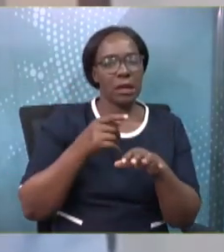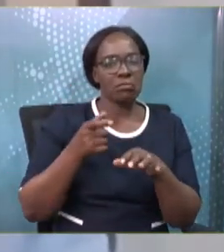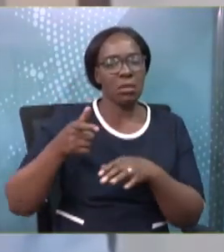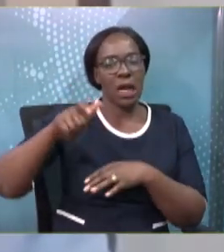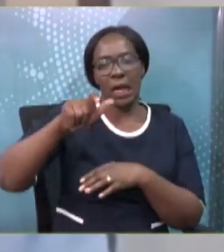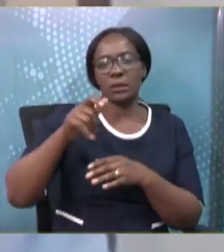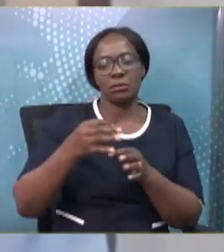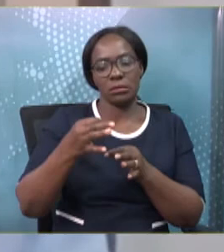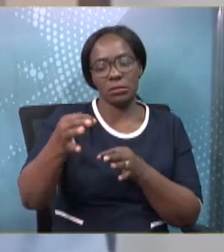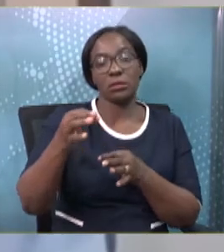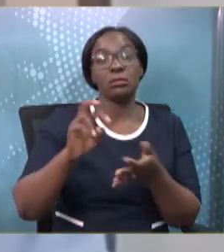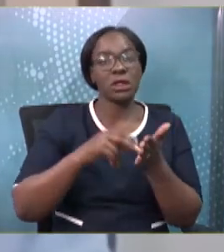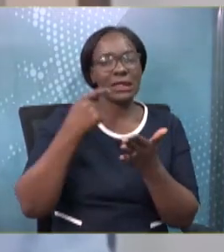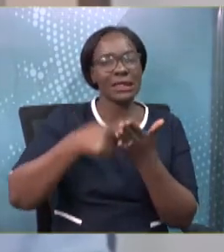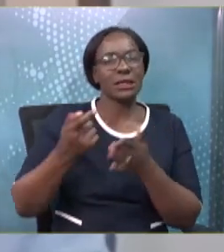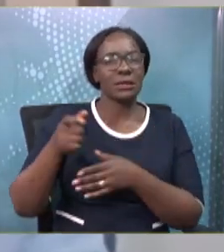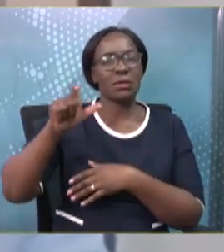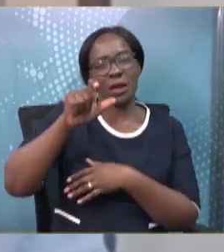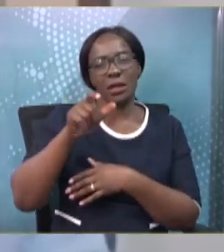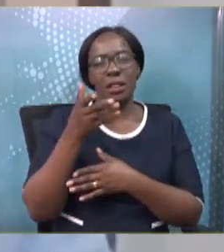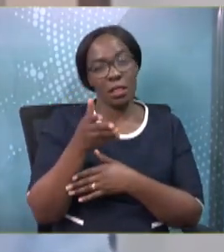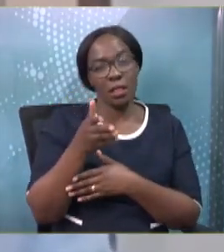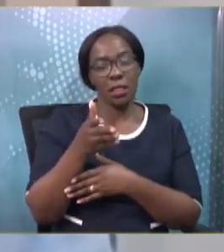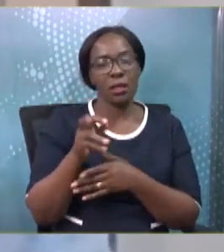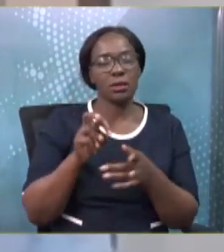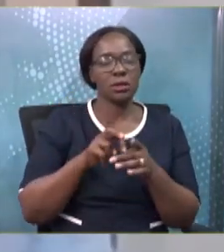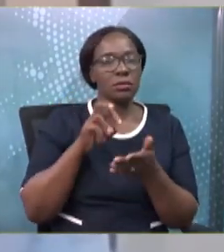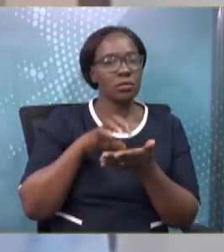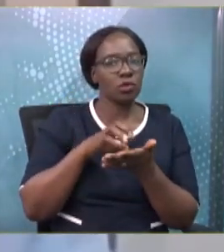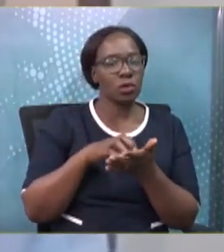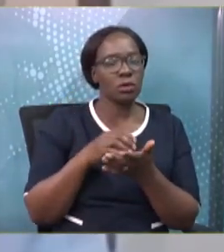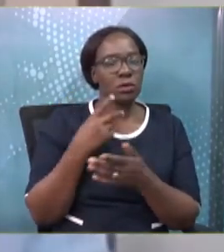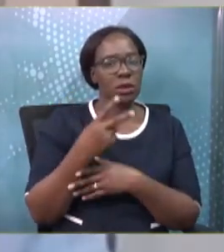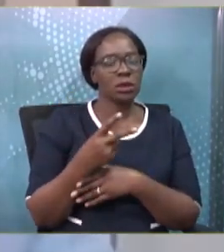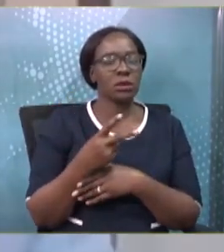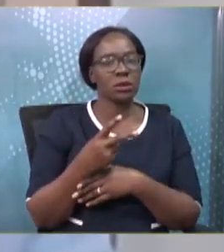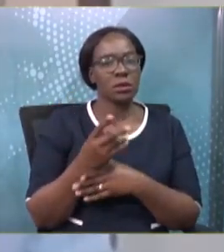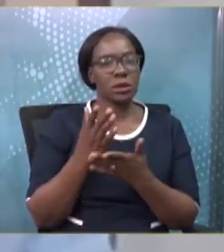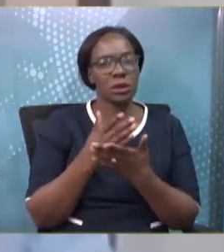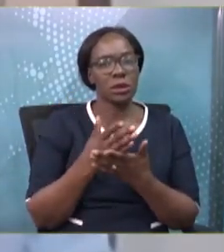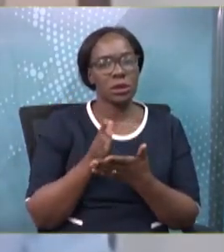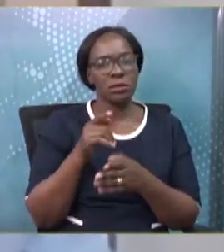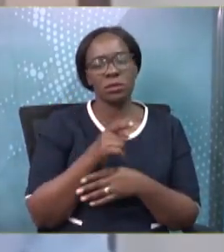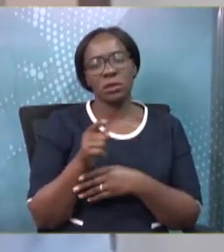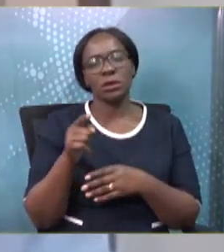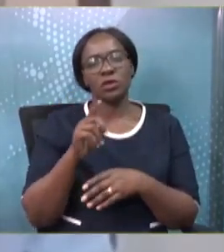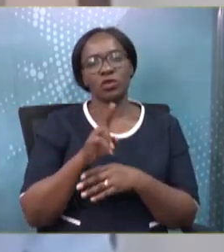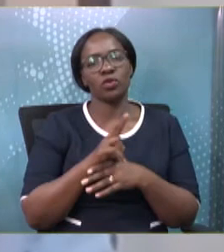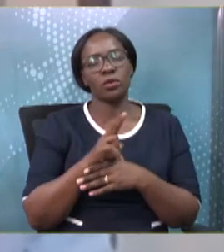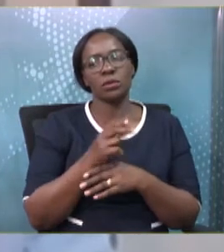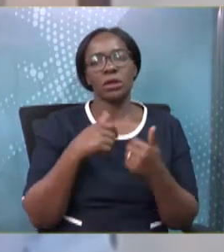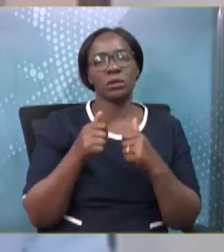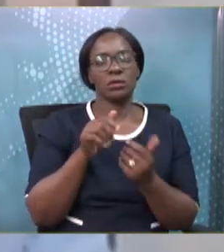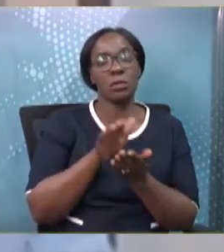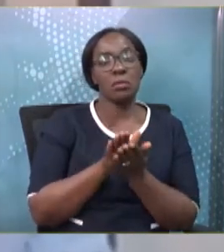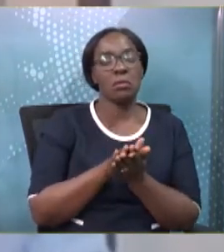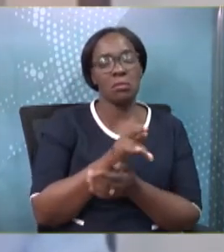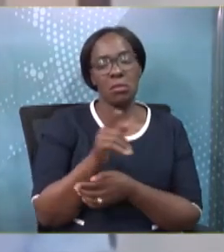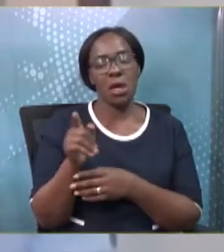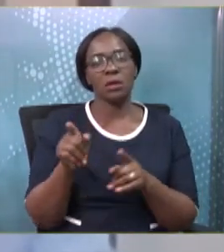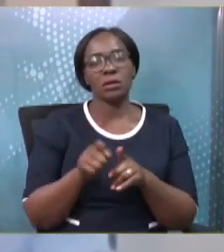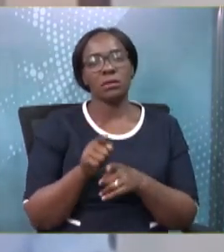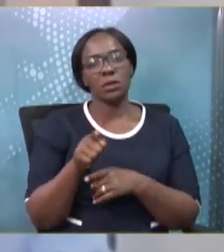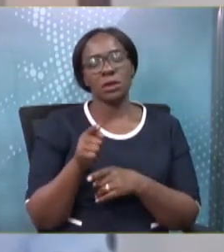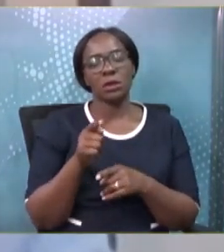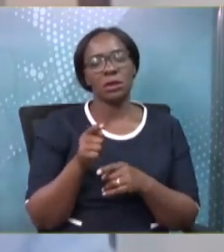comes additional costs. And the position that the CBK took was some of these costs will be incurred by the actual banks. So this